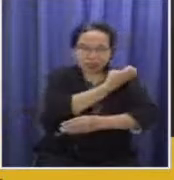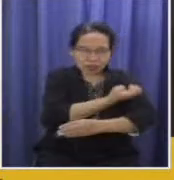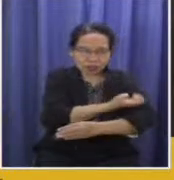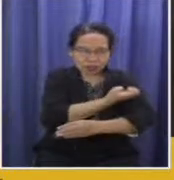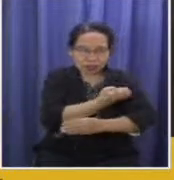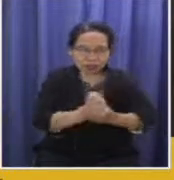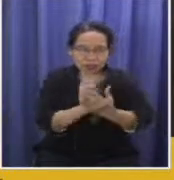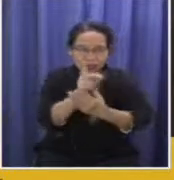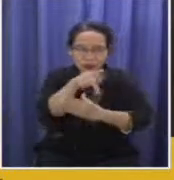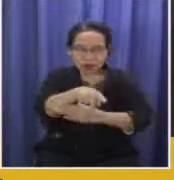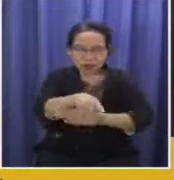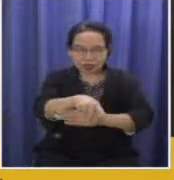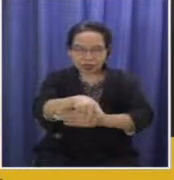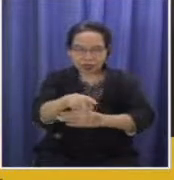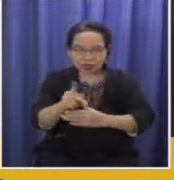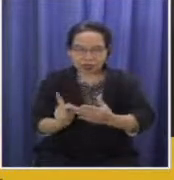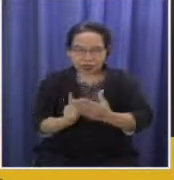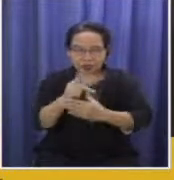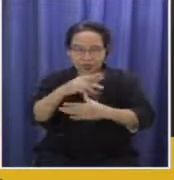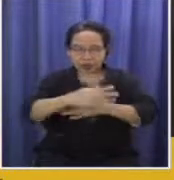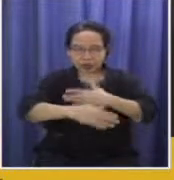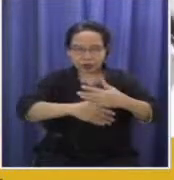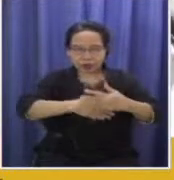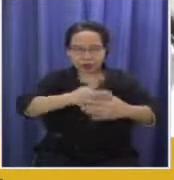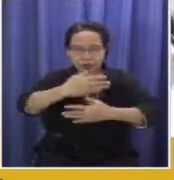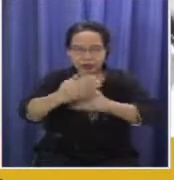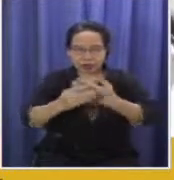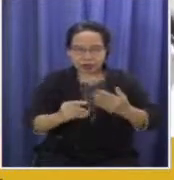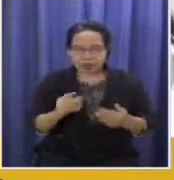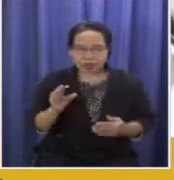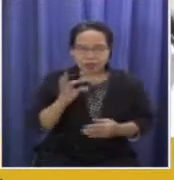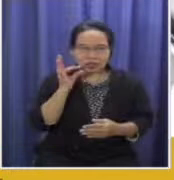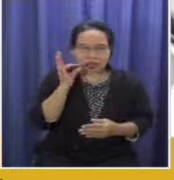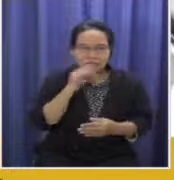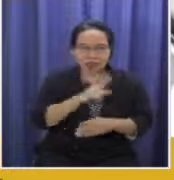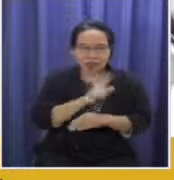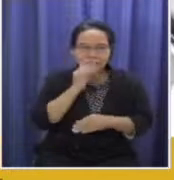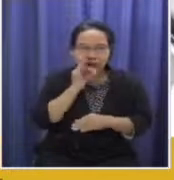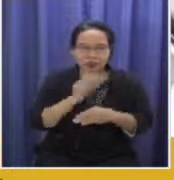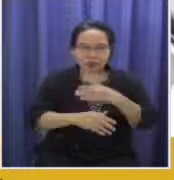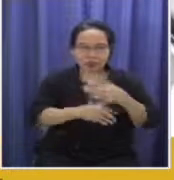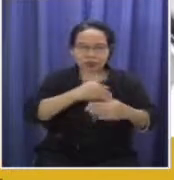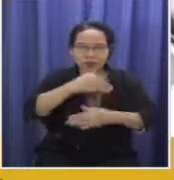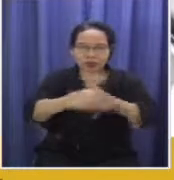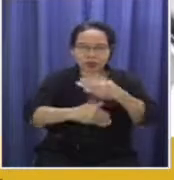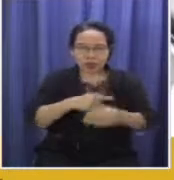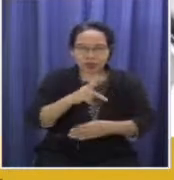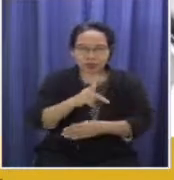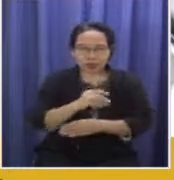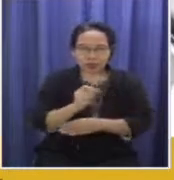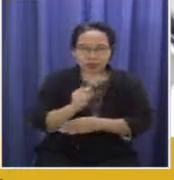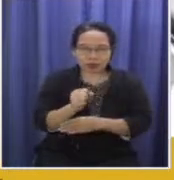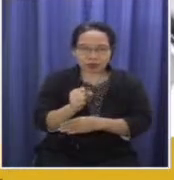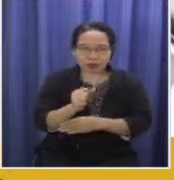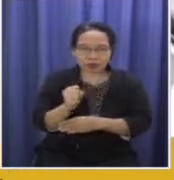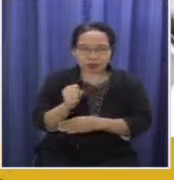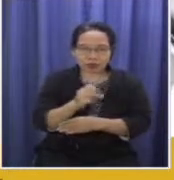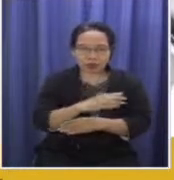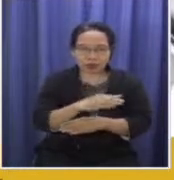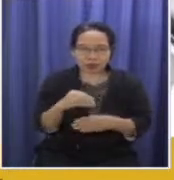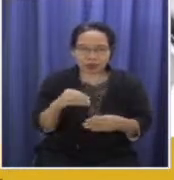to plants to produce plant food in the process of photosynthesis.